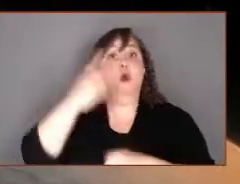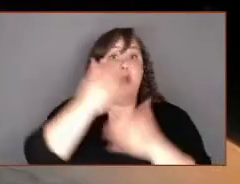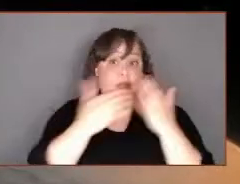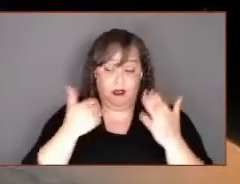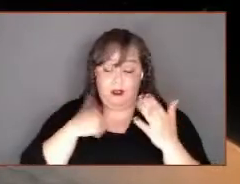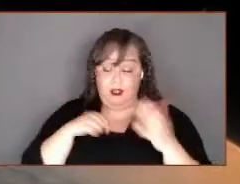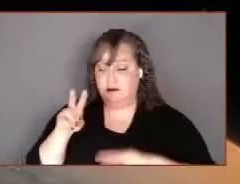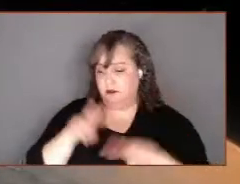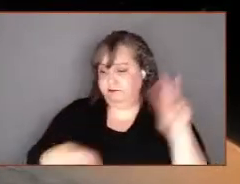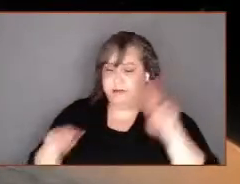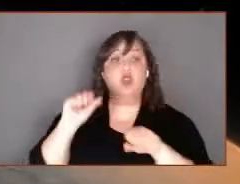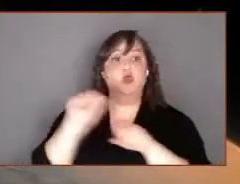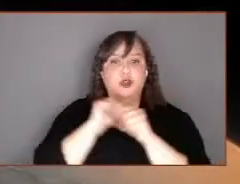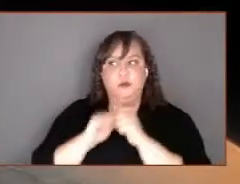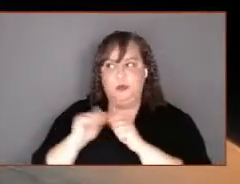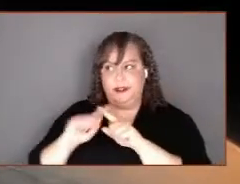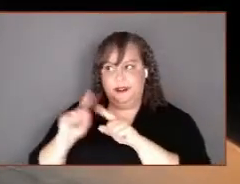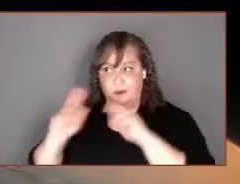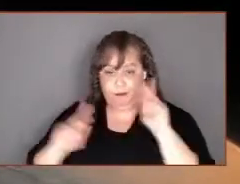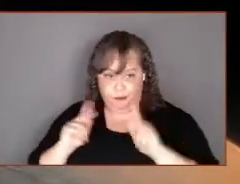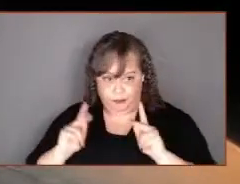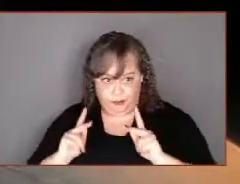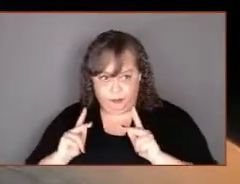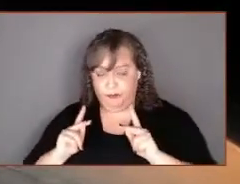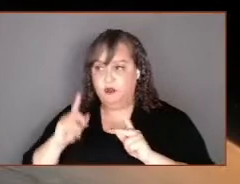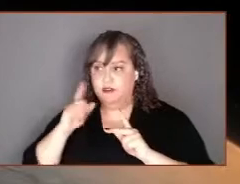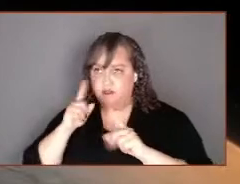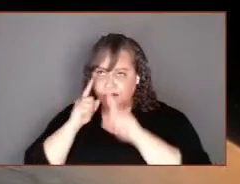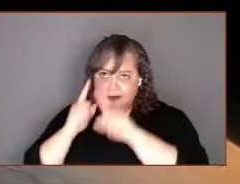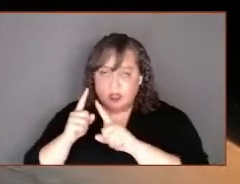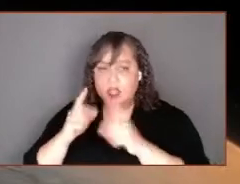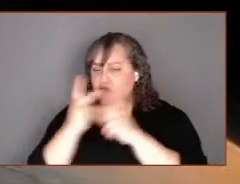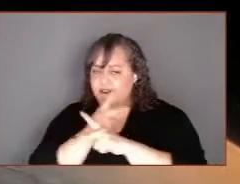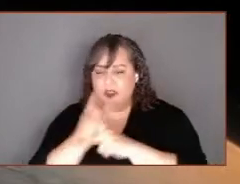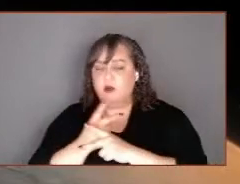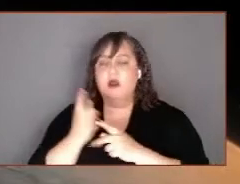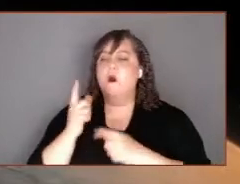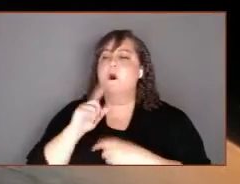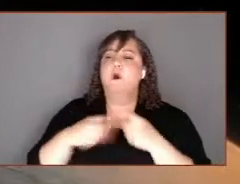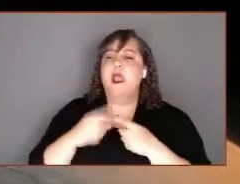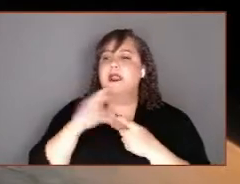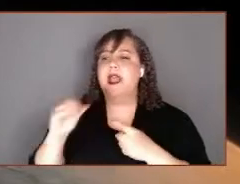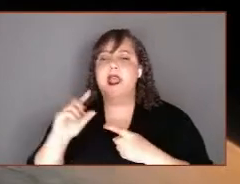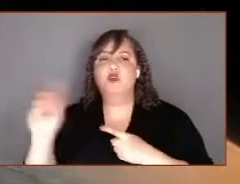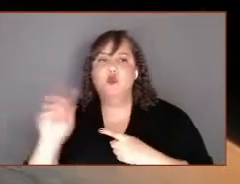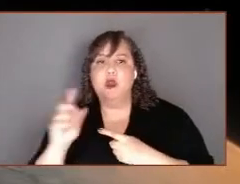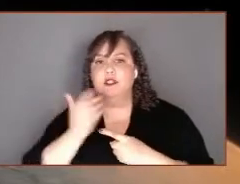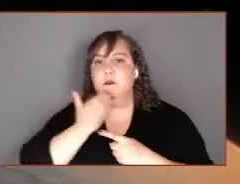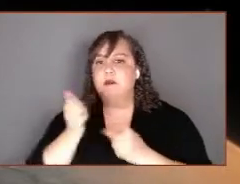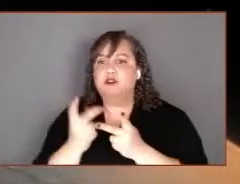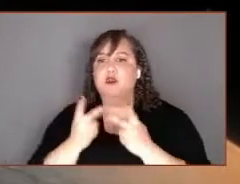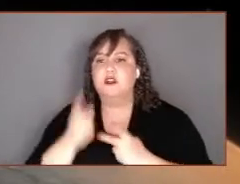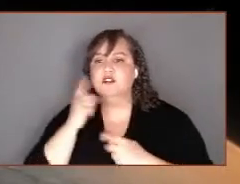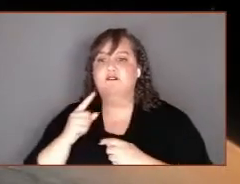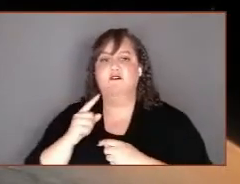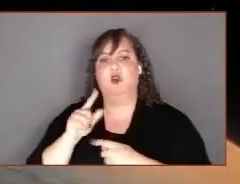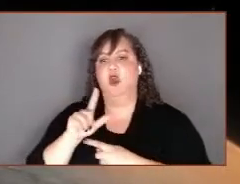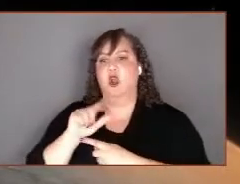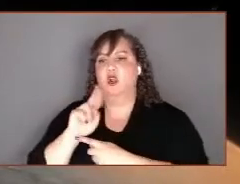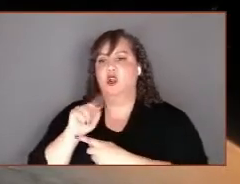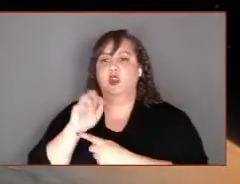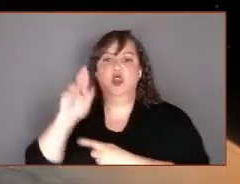folks on is when and where is the best location to use lunar ISRU? Where is it best to use that lunar water to support exploration?